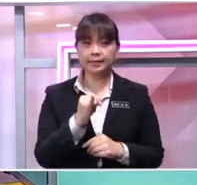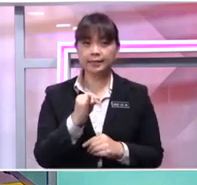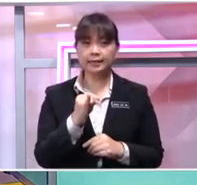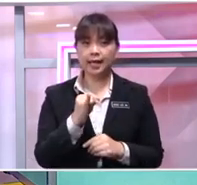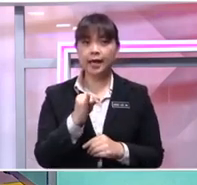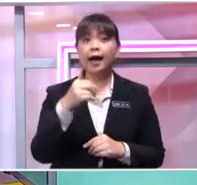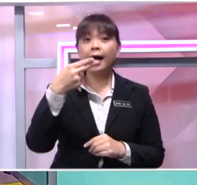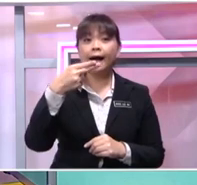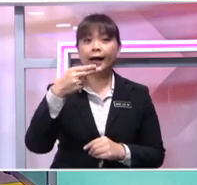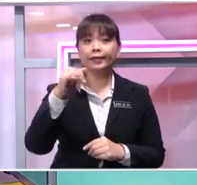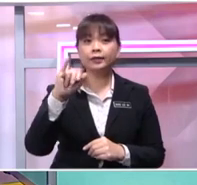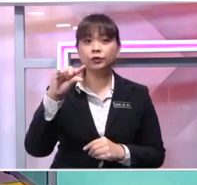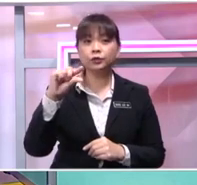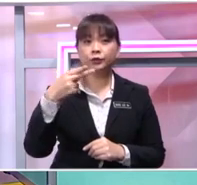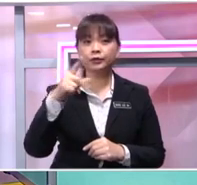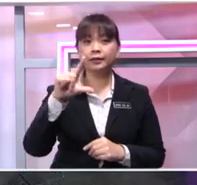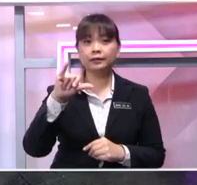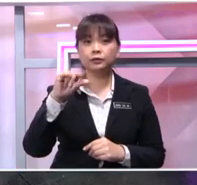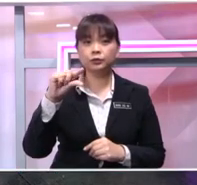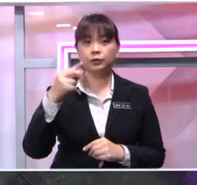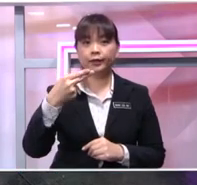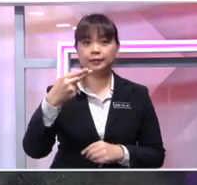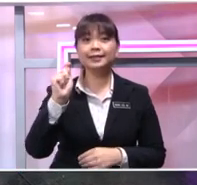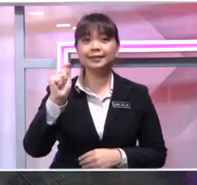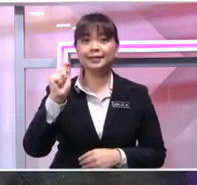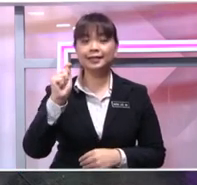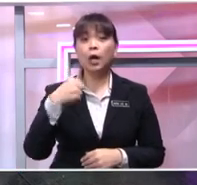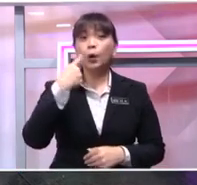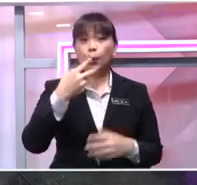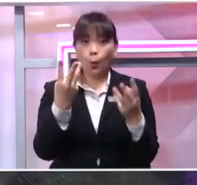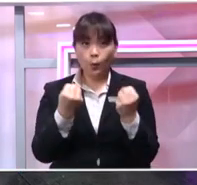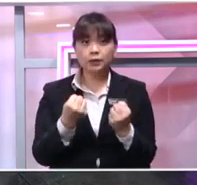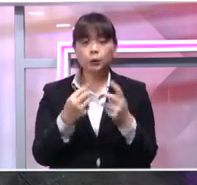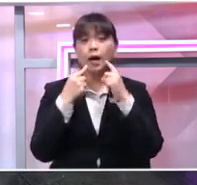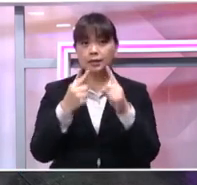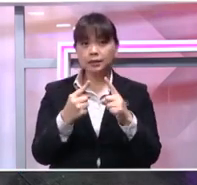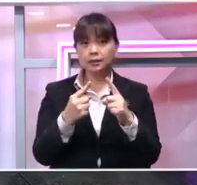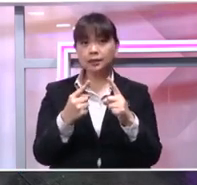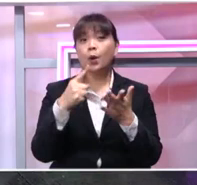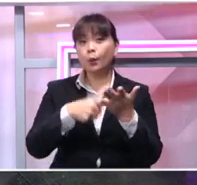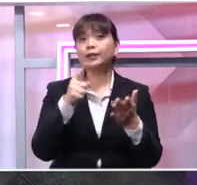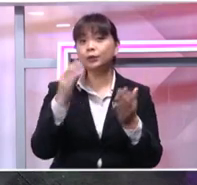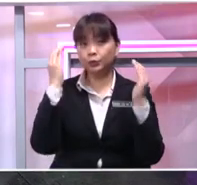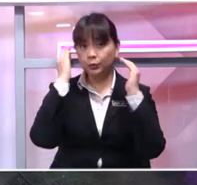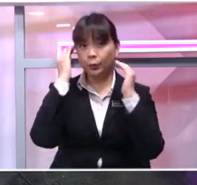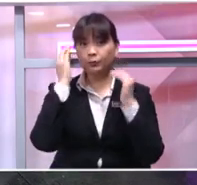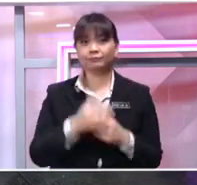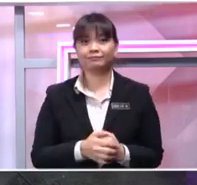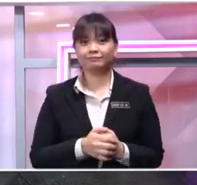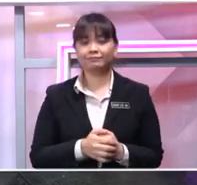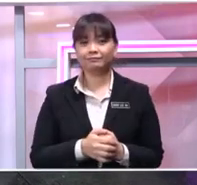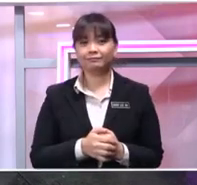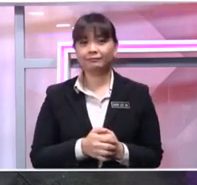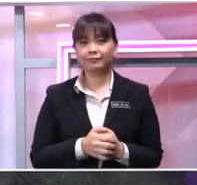highlight. Who wants to answer? Come on. What do you know about highlight? What is the meaning of the highlight? The